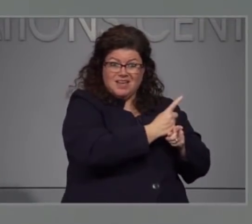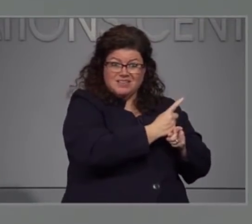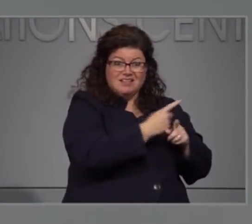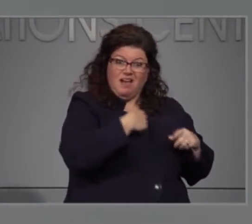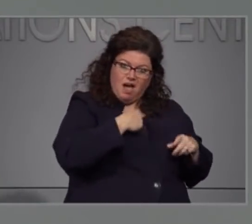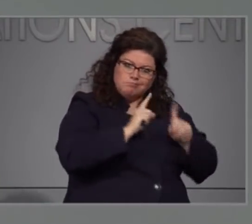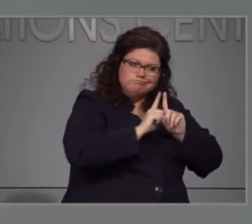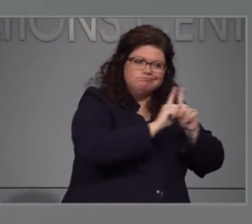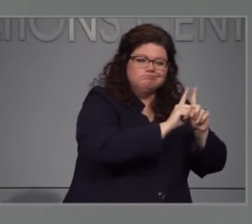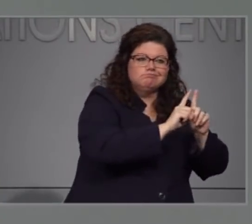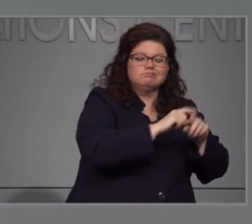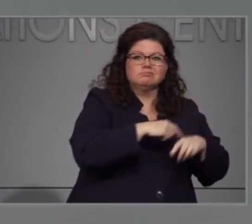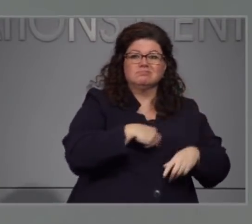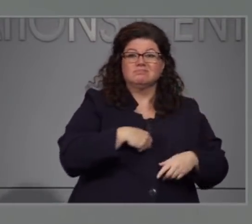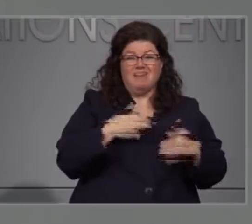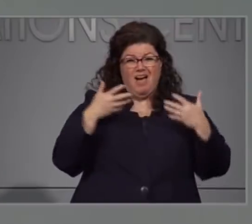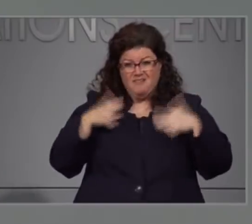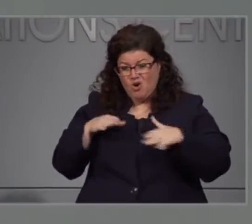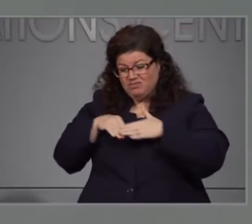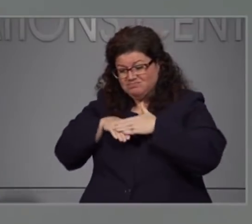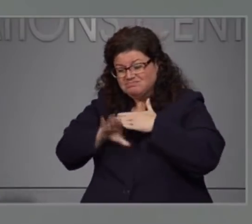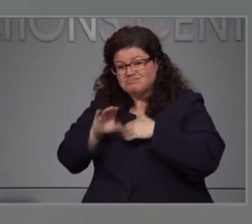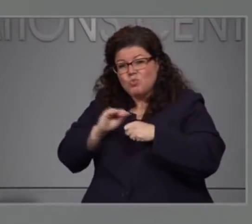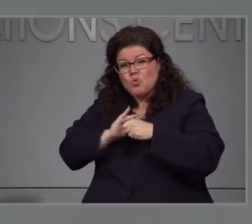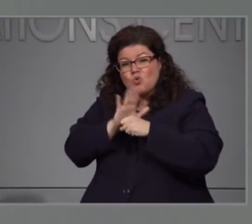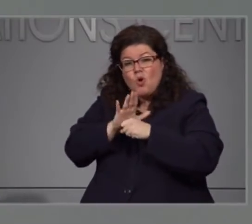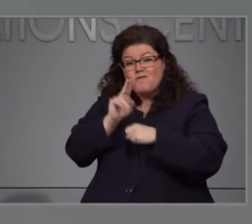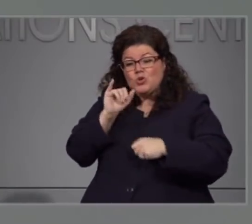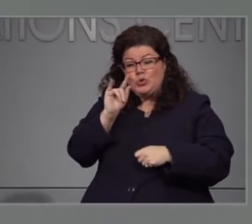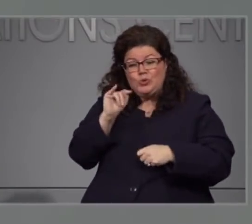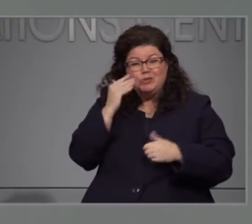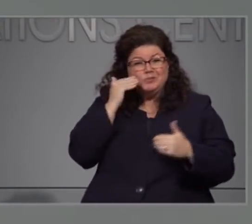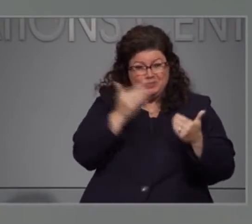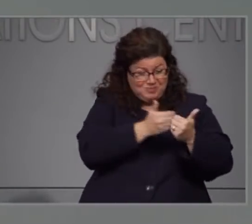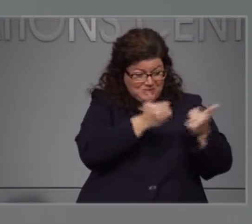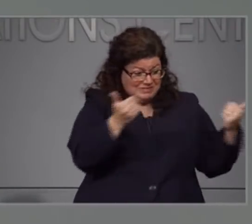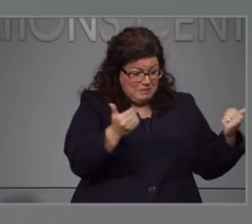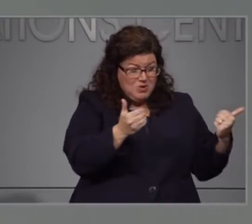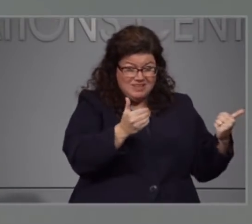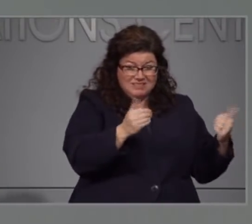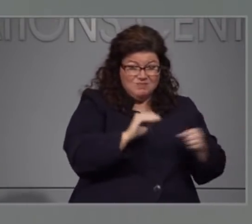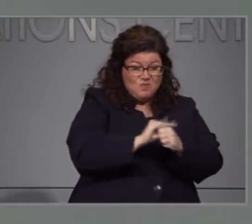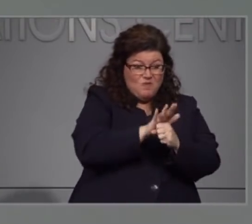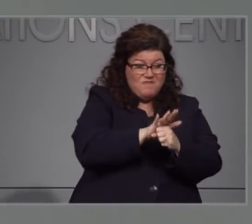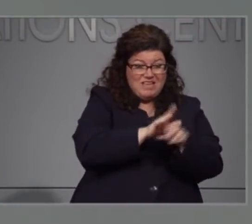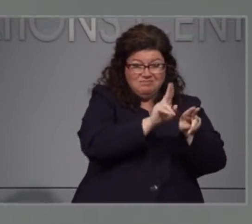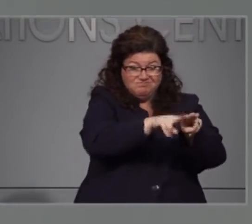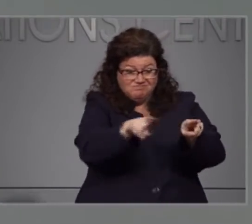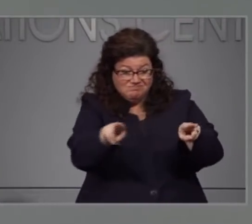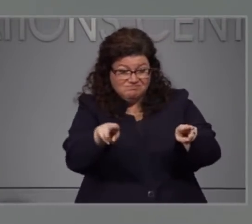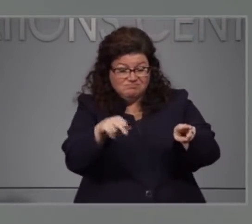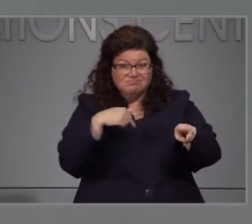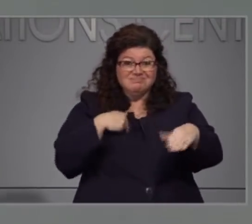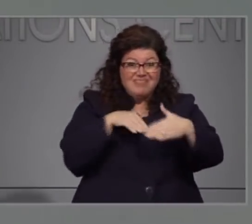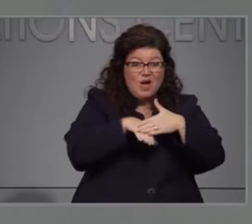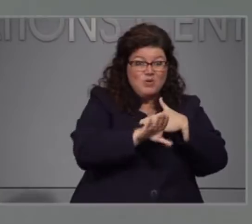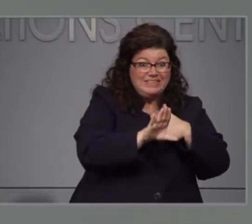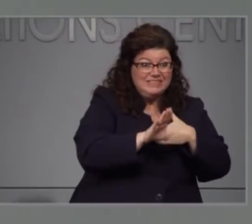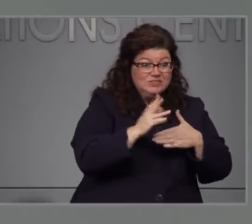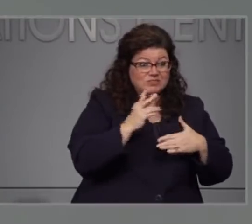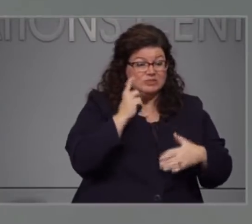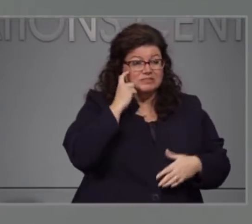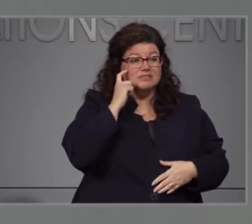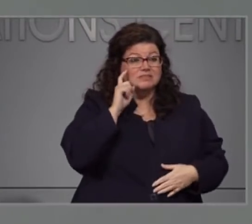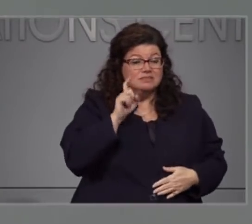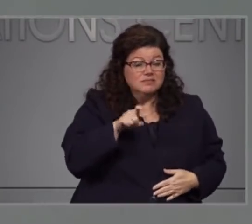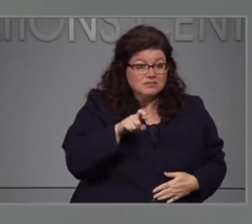COVID units, where you can see firsthand the ravaging effects of this disease. And these are experiences that I will